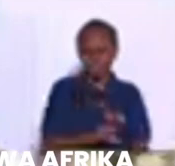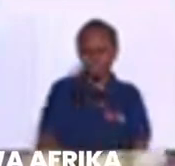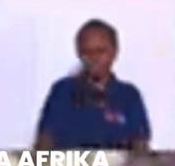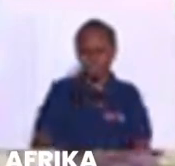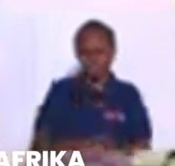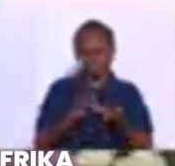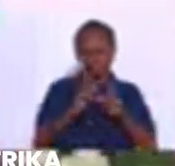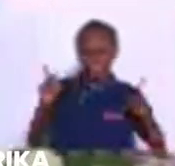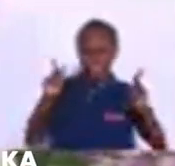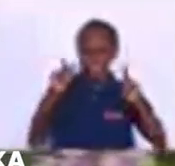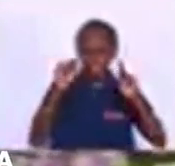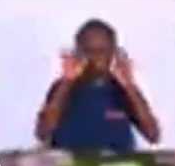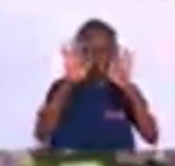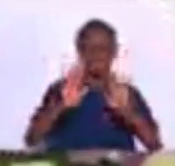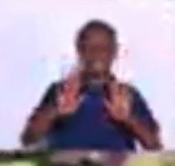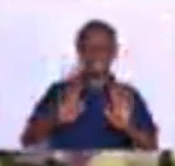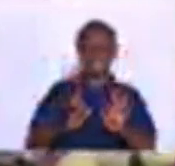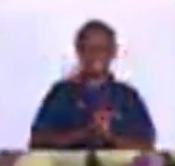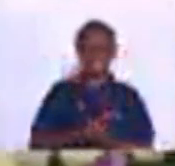Very important.